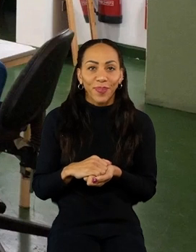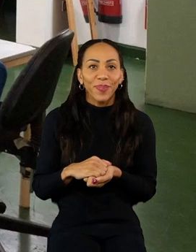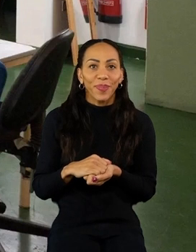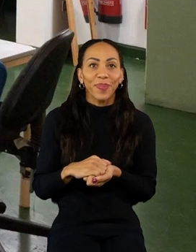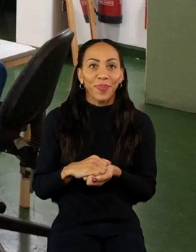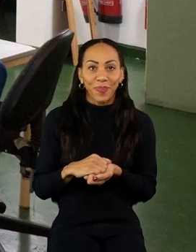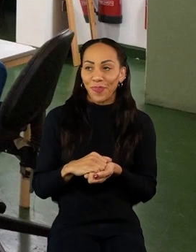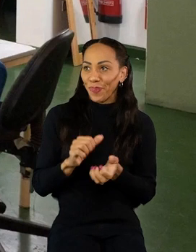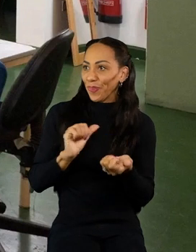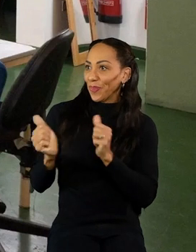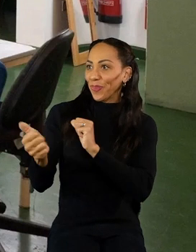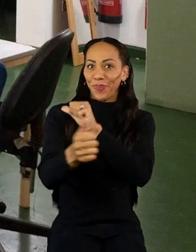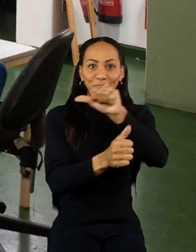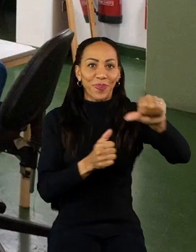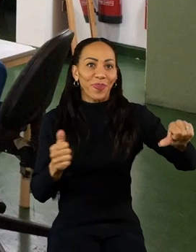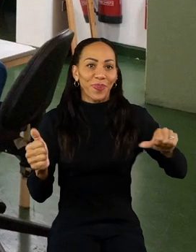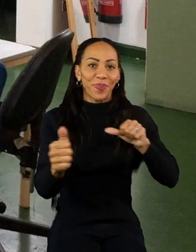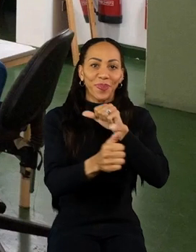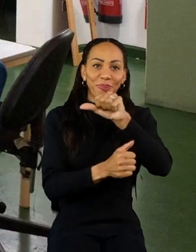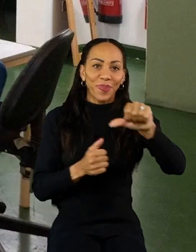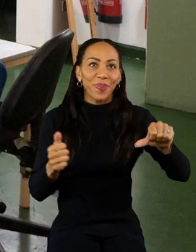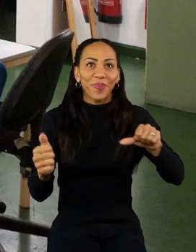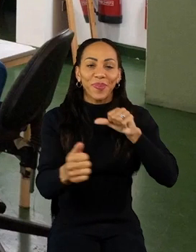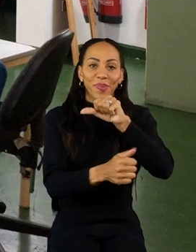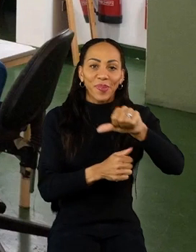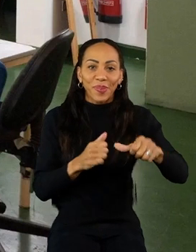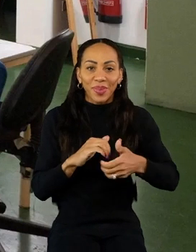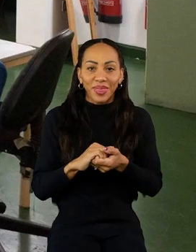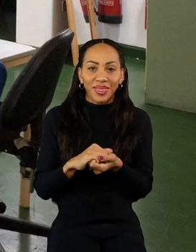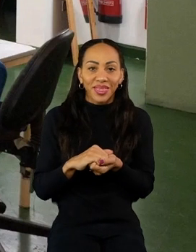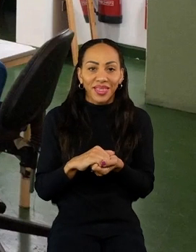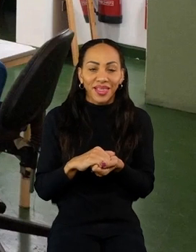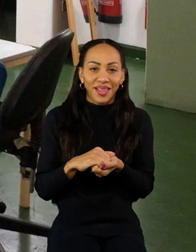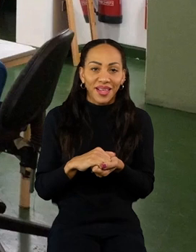so let's go around the table and I can bring in